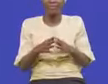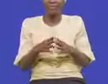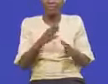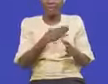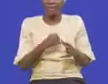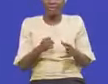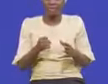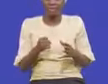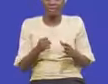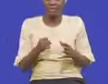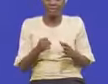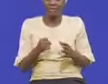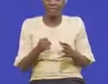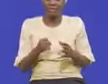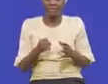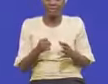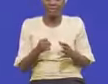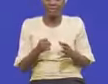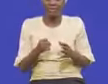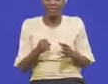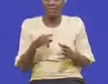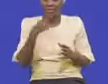Eye wòdzo yi ame tsitsi aɖe gbɔ le dua me.